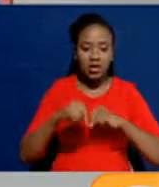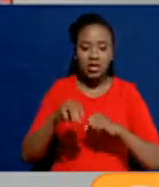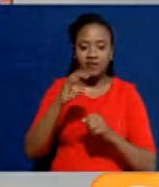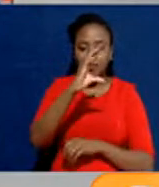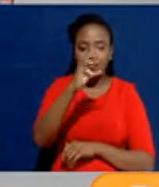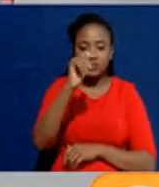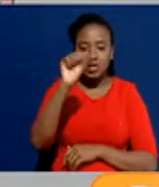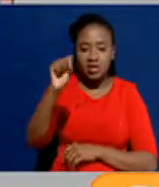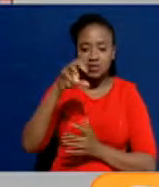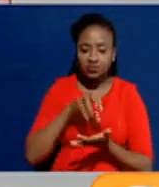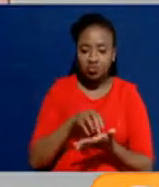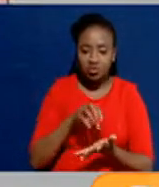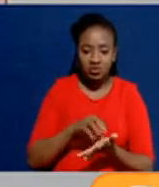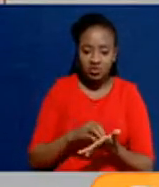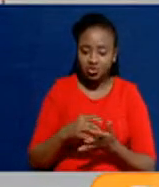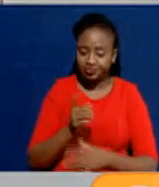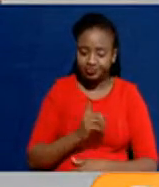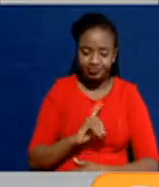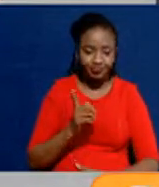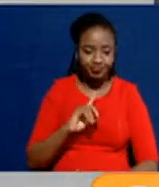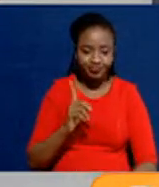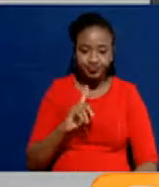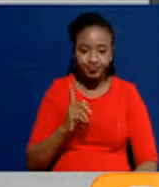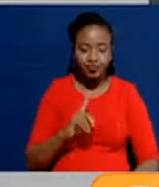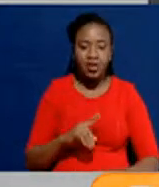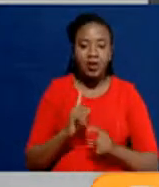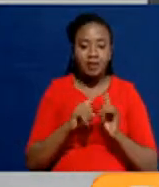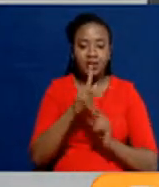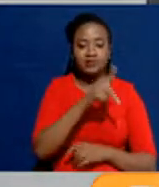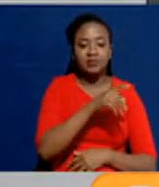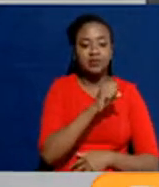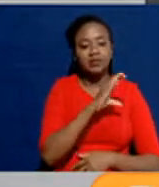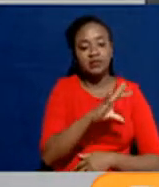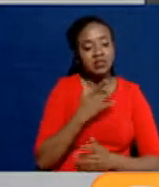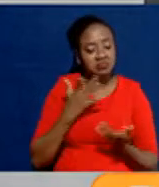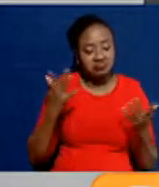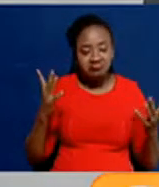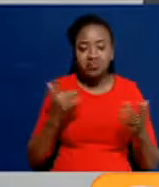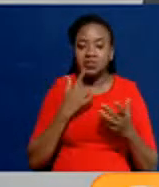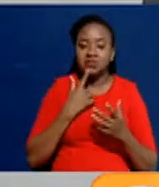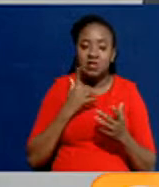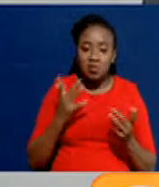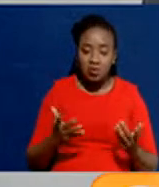be created. But then the Public Service Commission went ahead to argue it